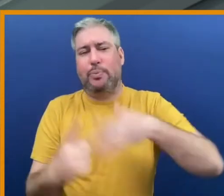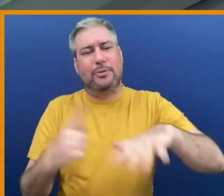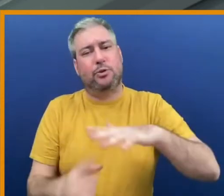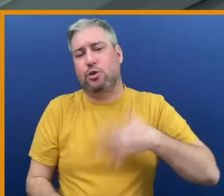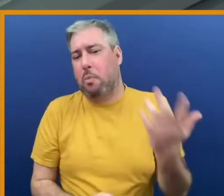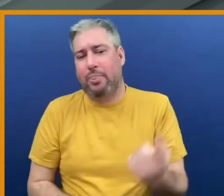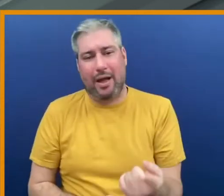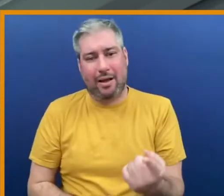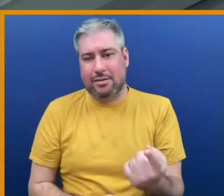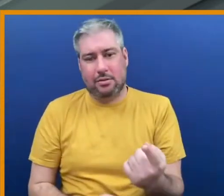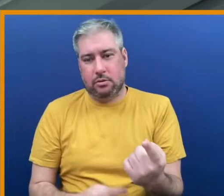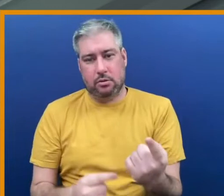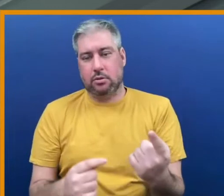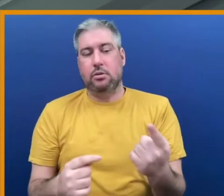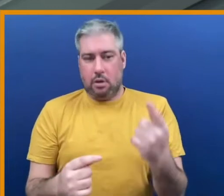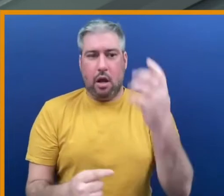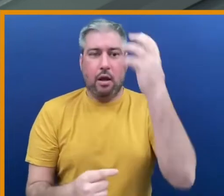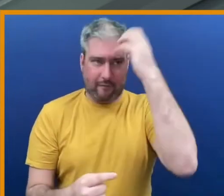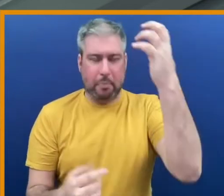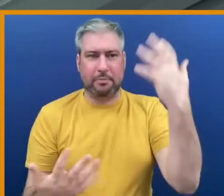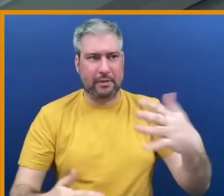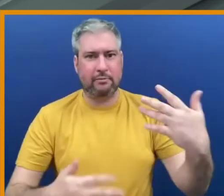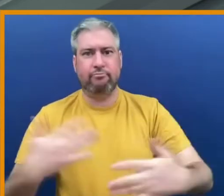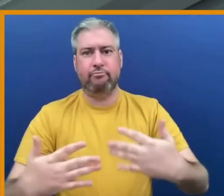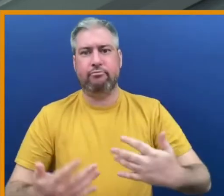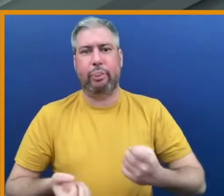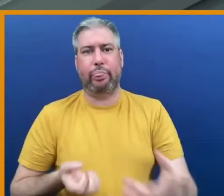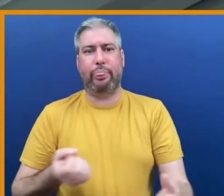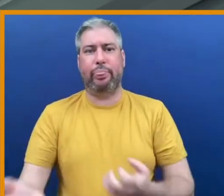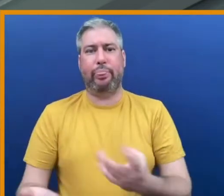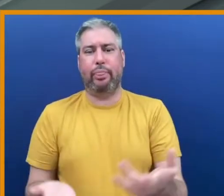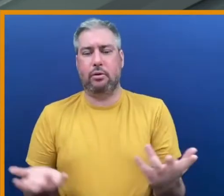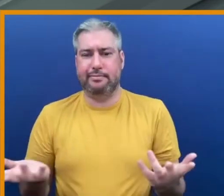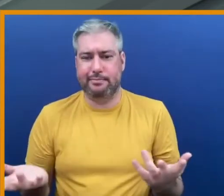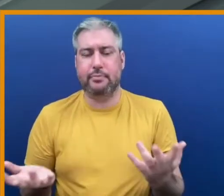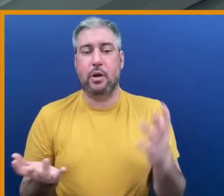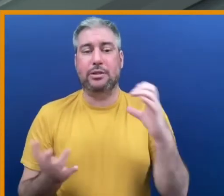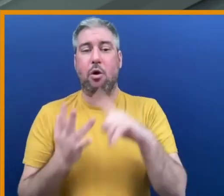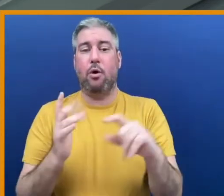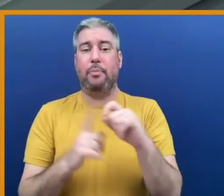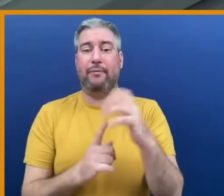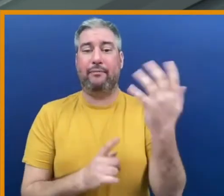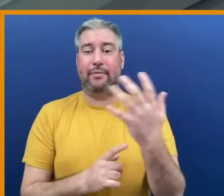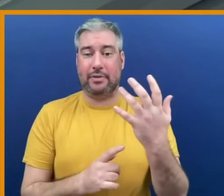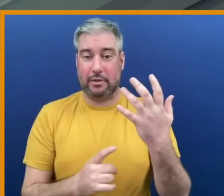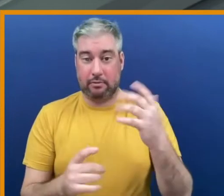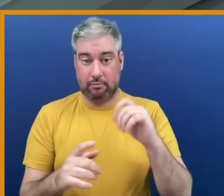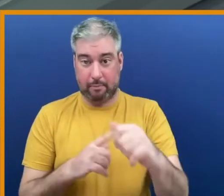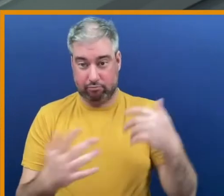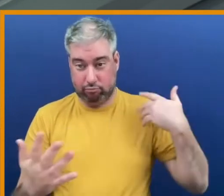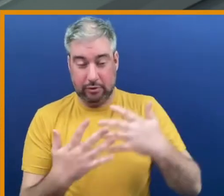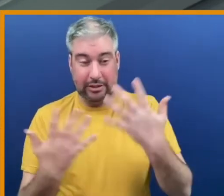happens, after the last 10 years, which was supposed to be the decade of ecosystem action